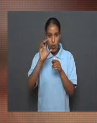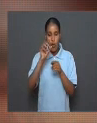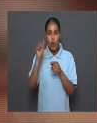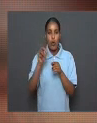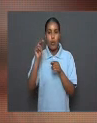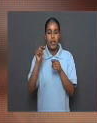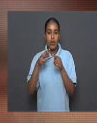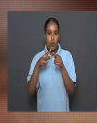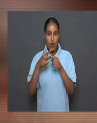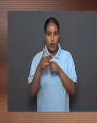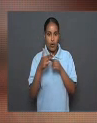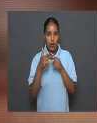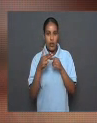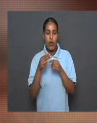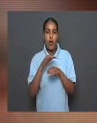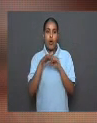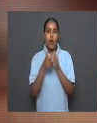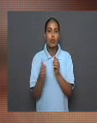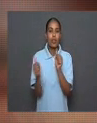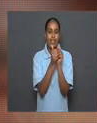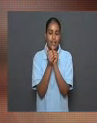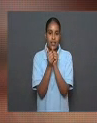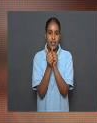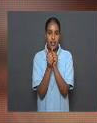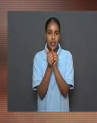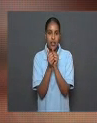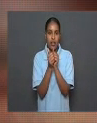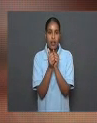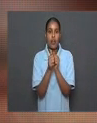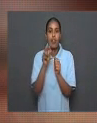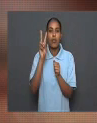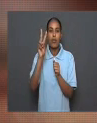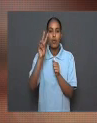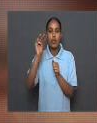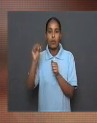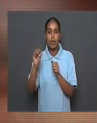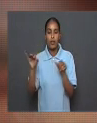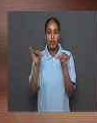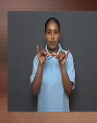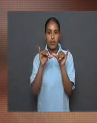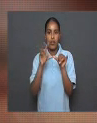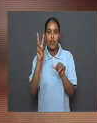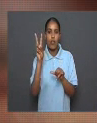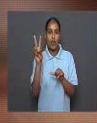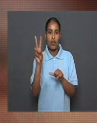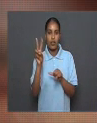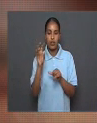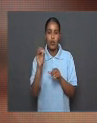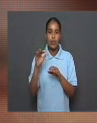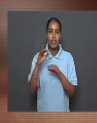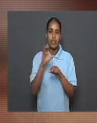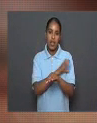and clips to keep it all together, and a voltmeter to measure the voltage of the